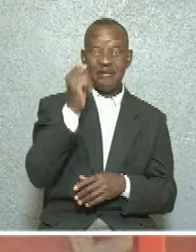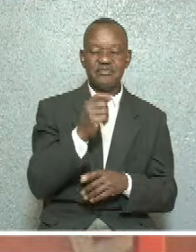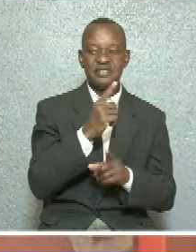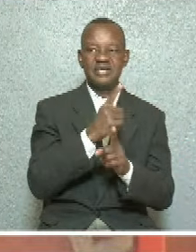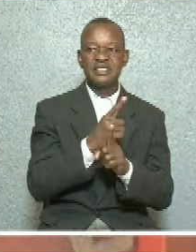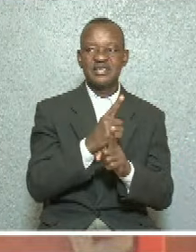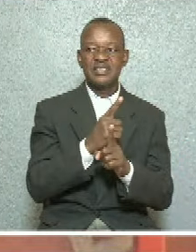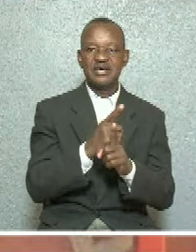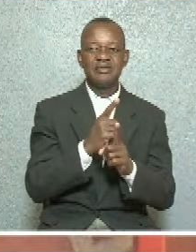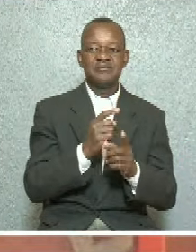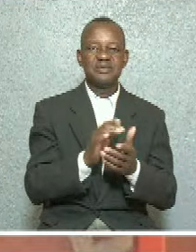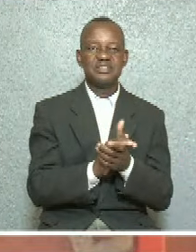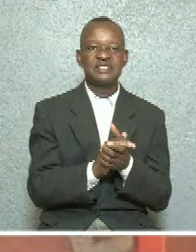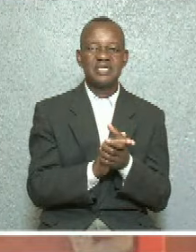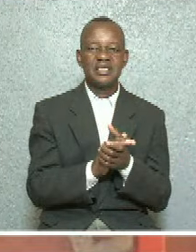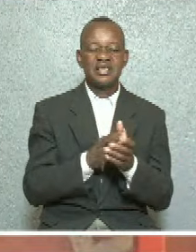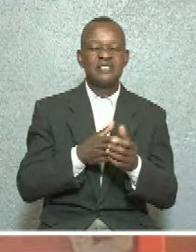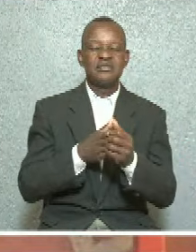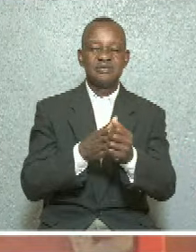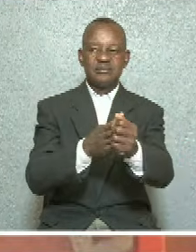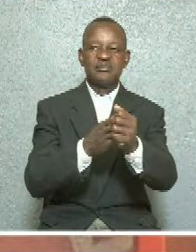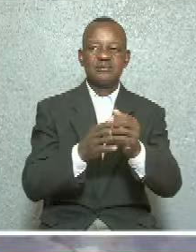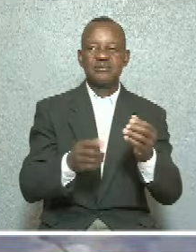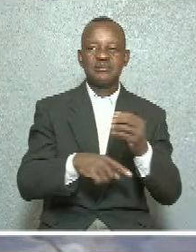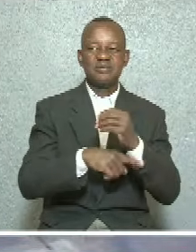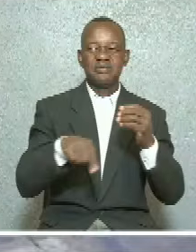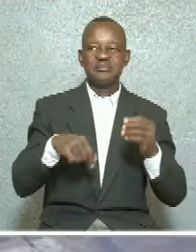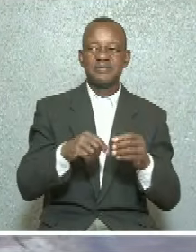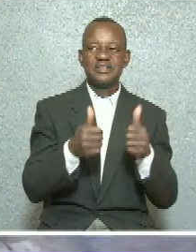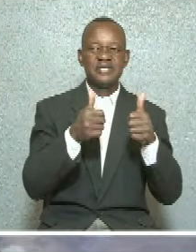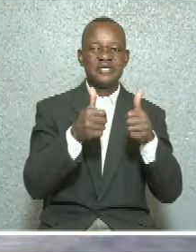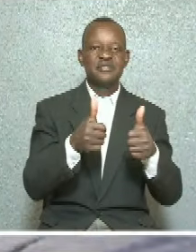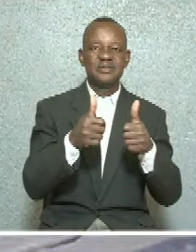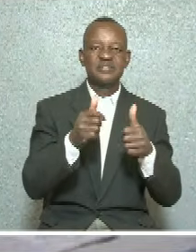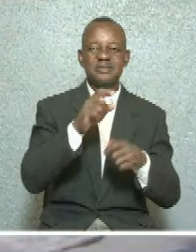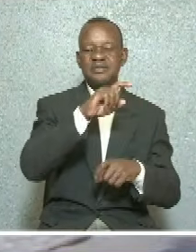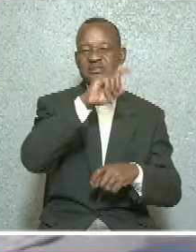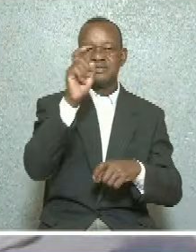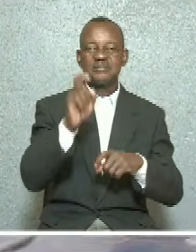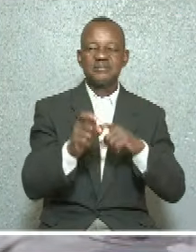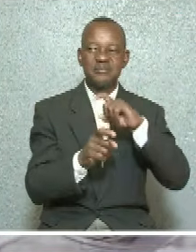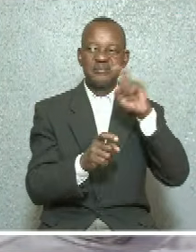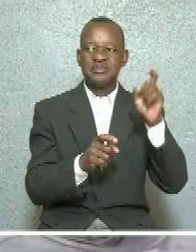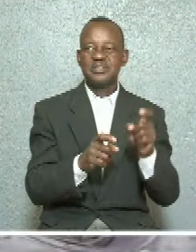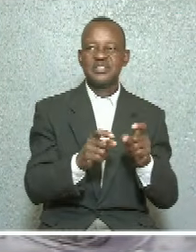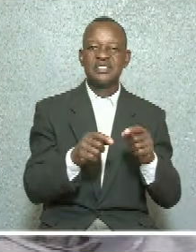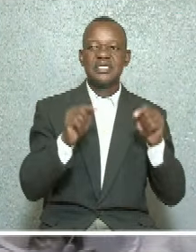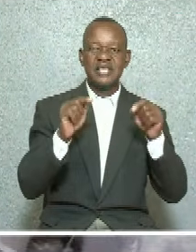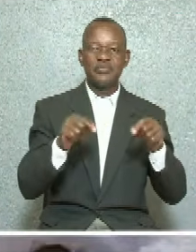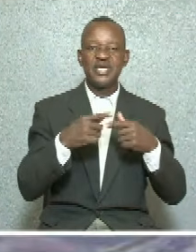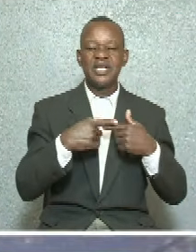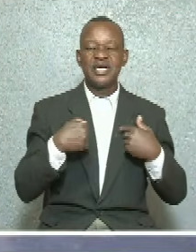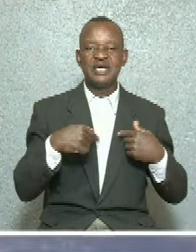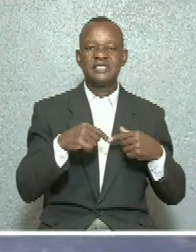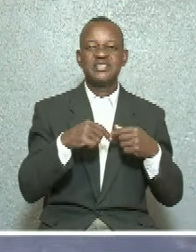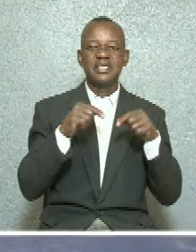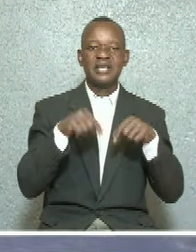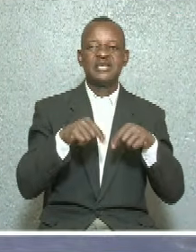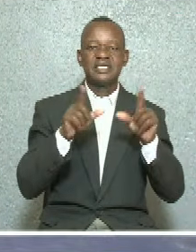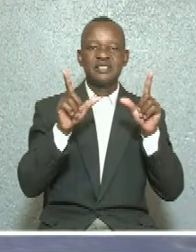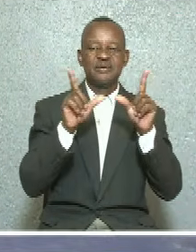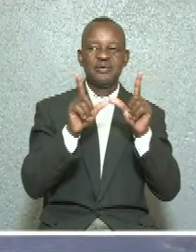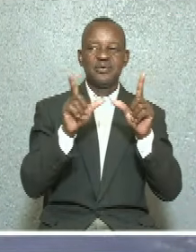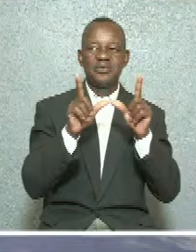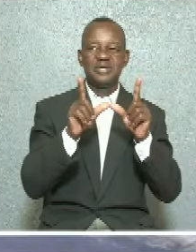through. So the country did look different. That was a very good question. And as for Windhoek, it was similar to what it